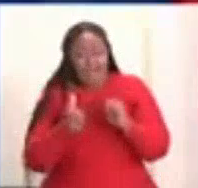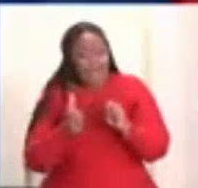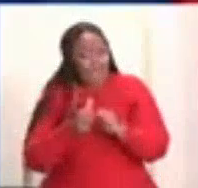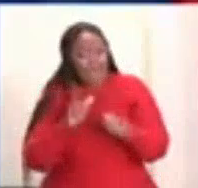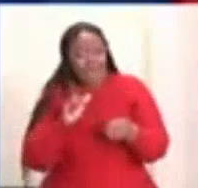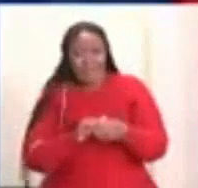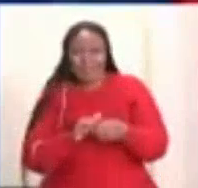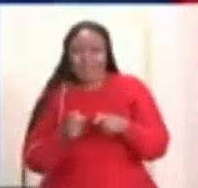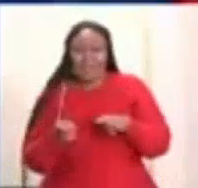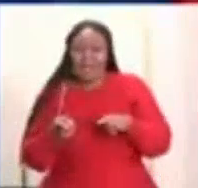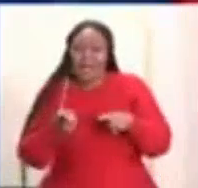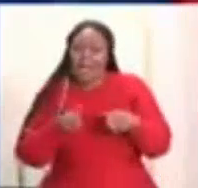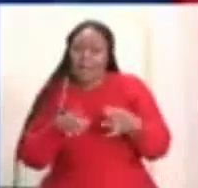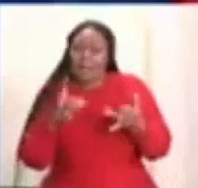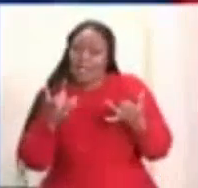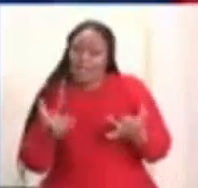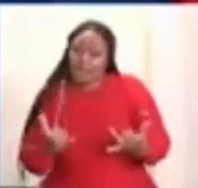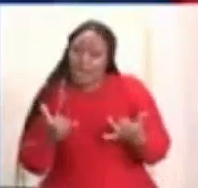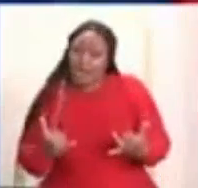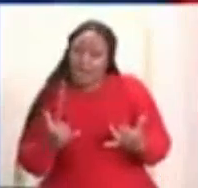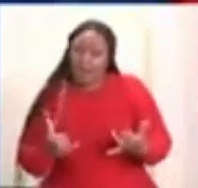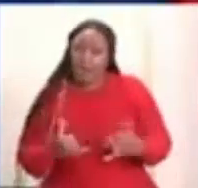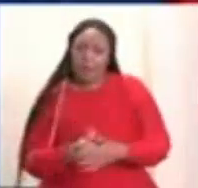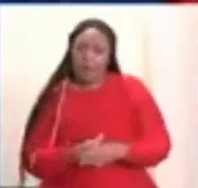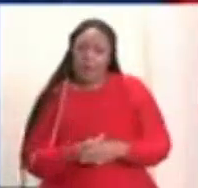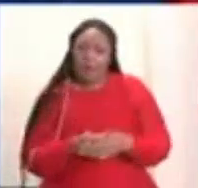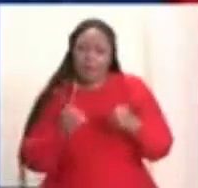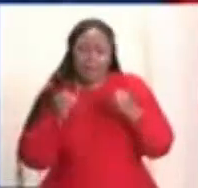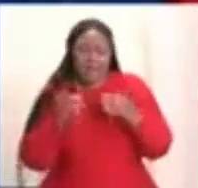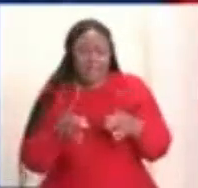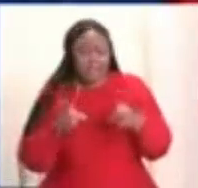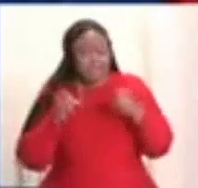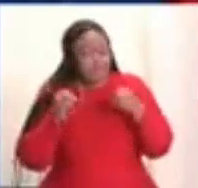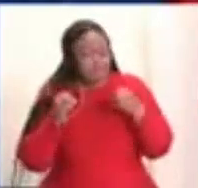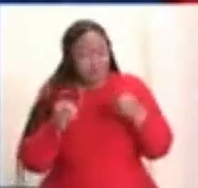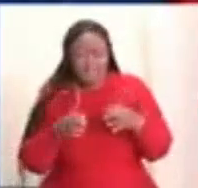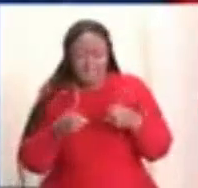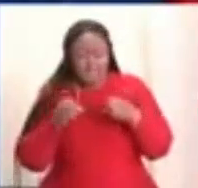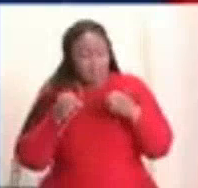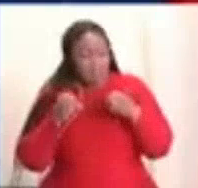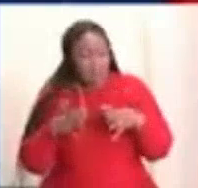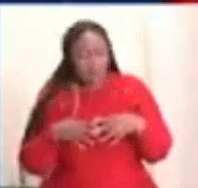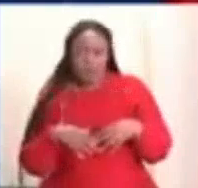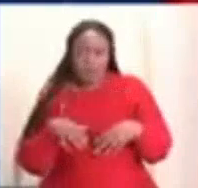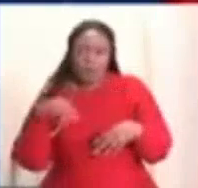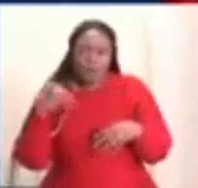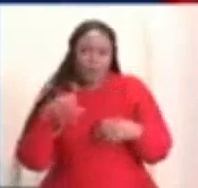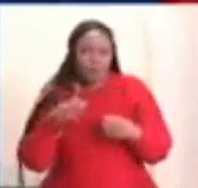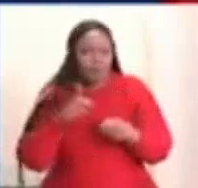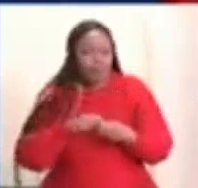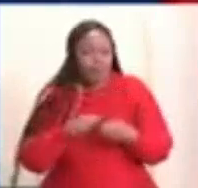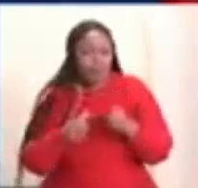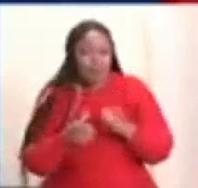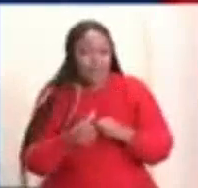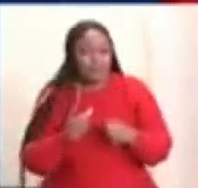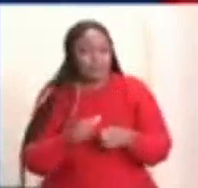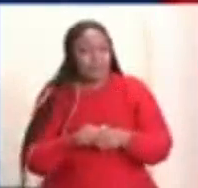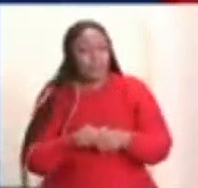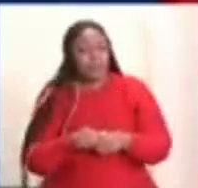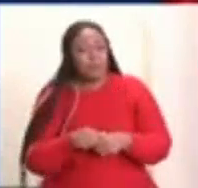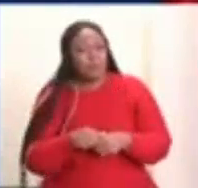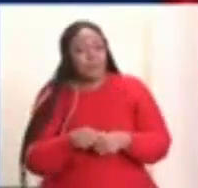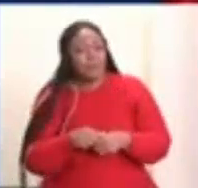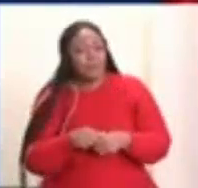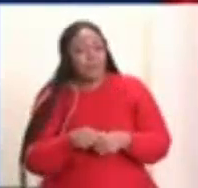be the way that we do business. Just before coming to this press briefing, I spoke to the senior state